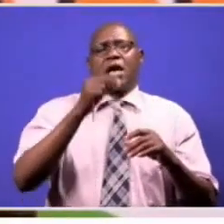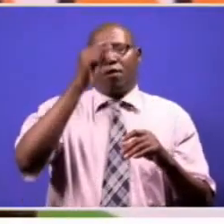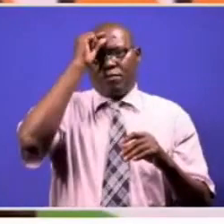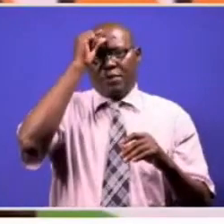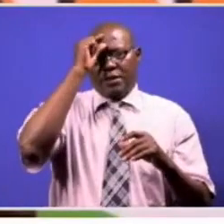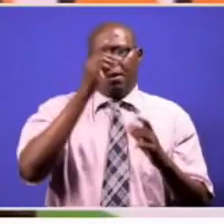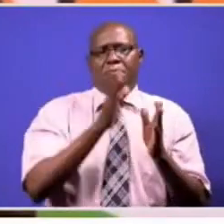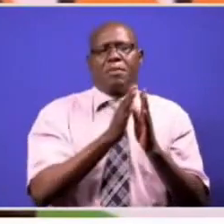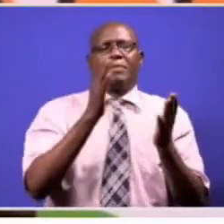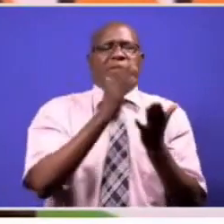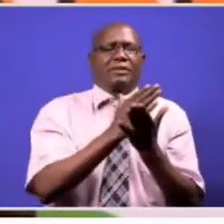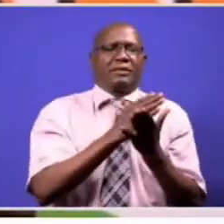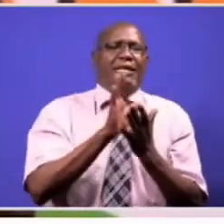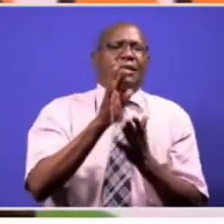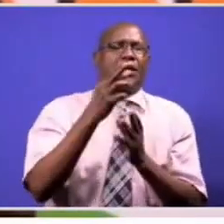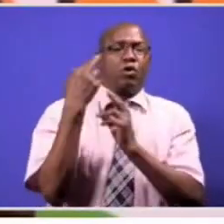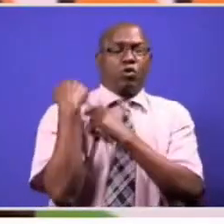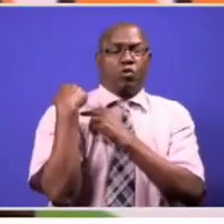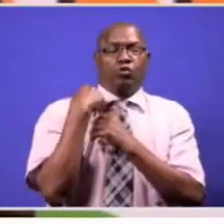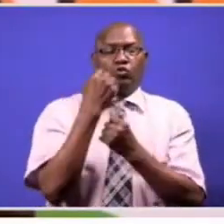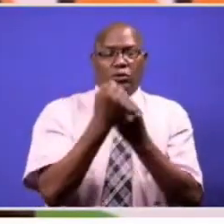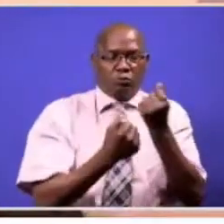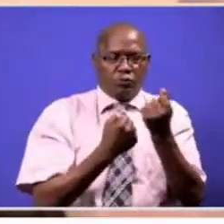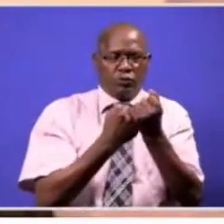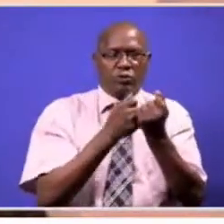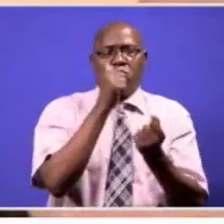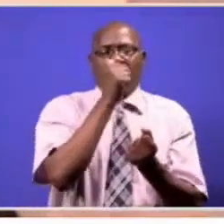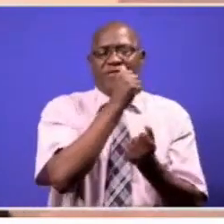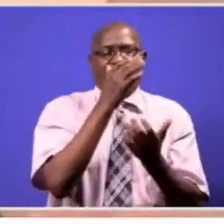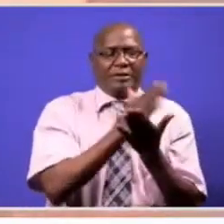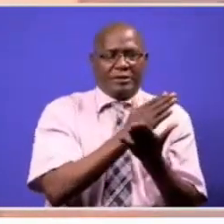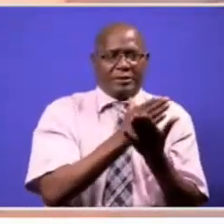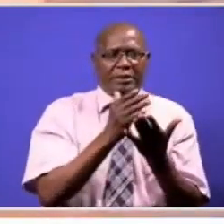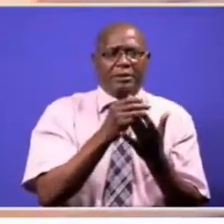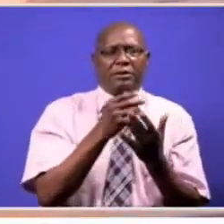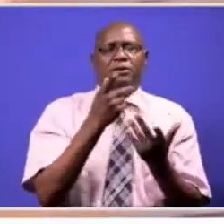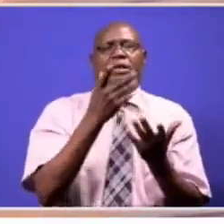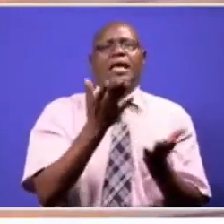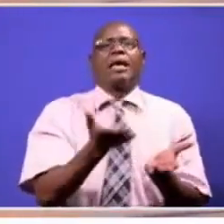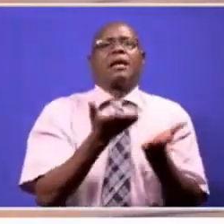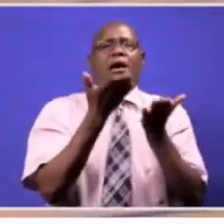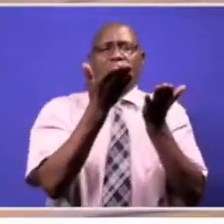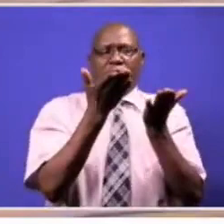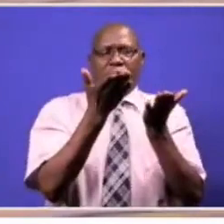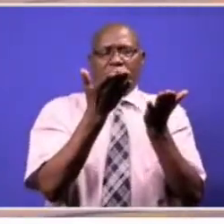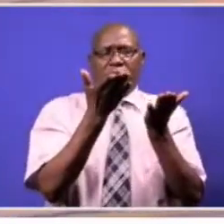role will be to support the private sector to enhance,